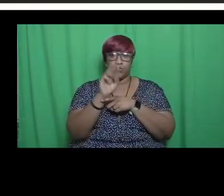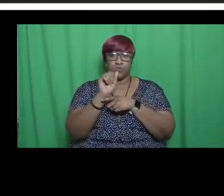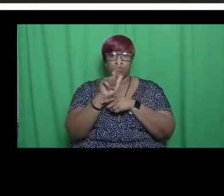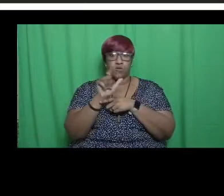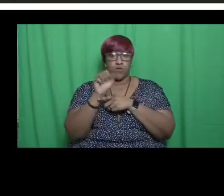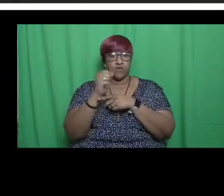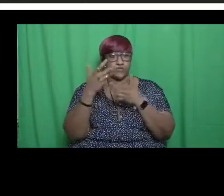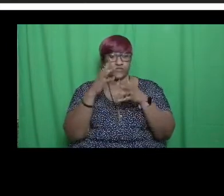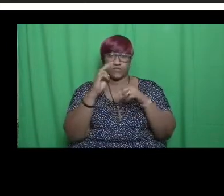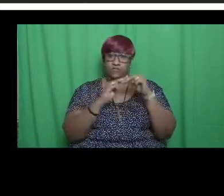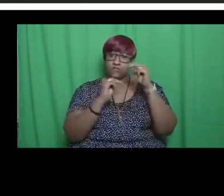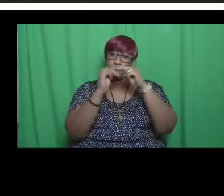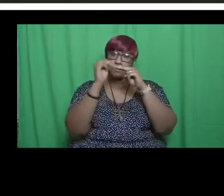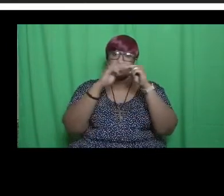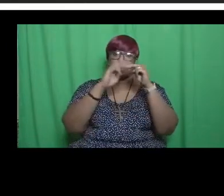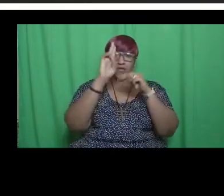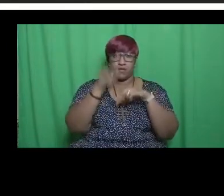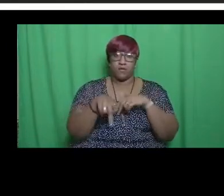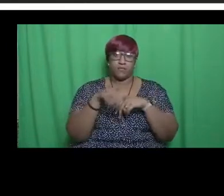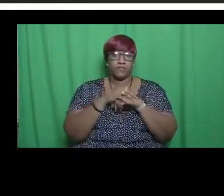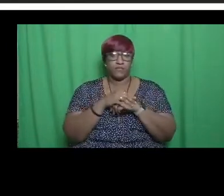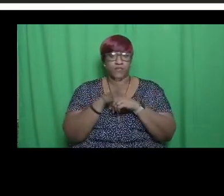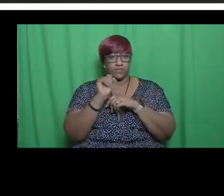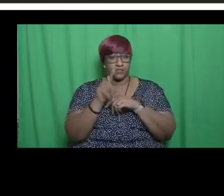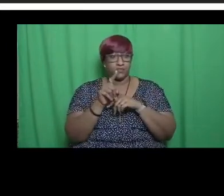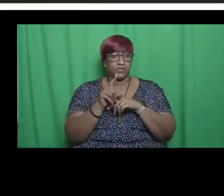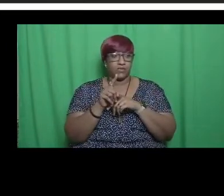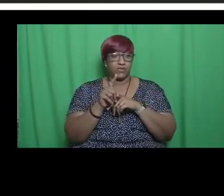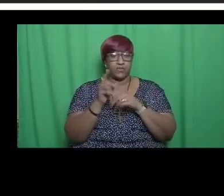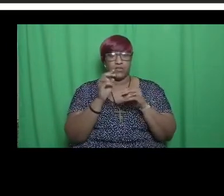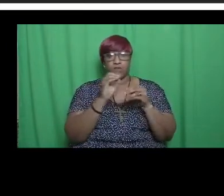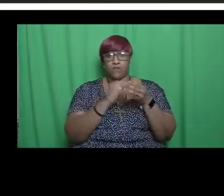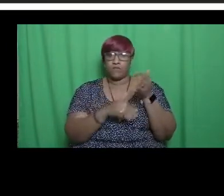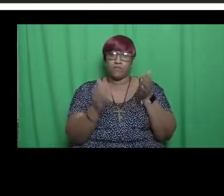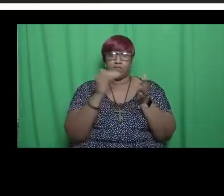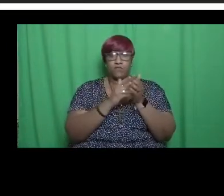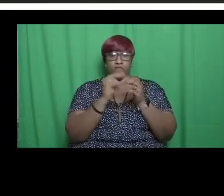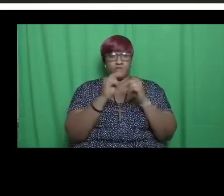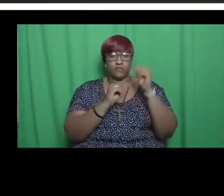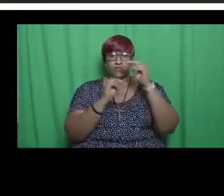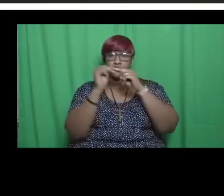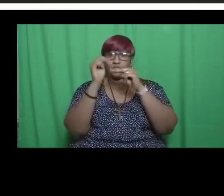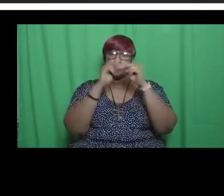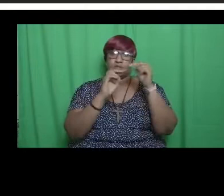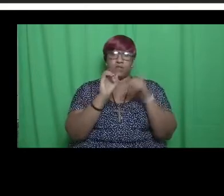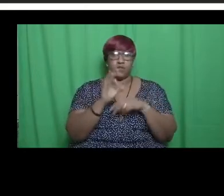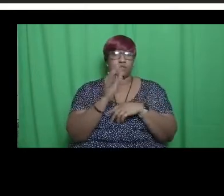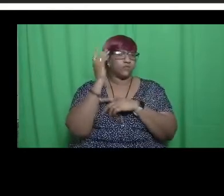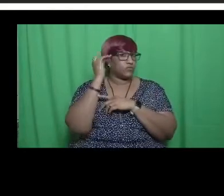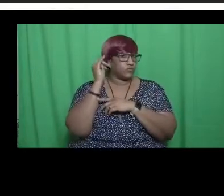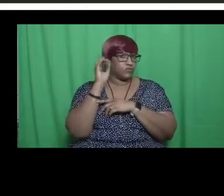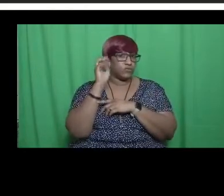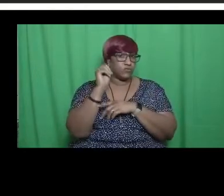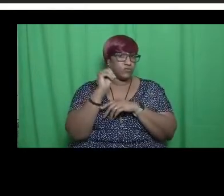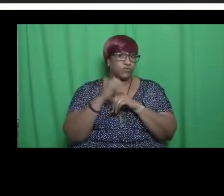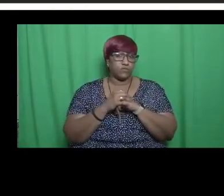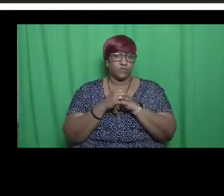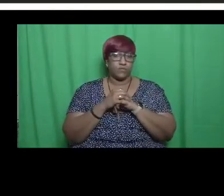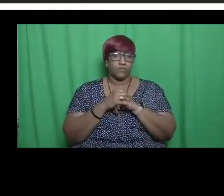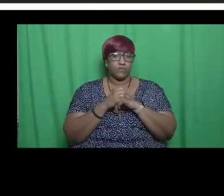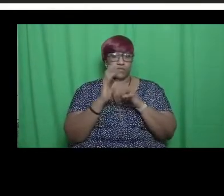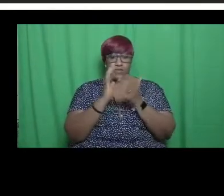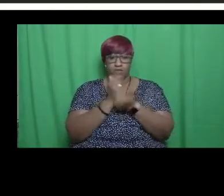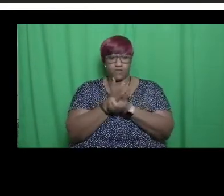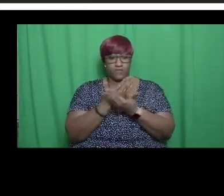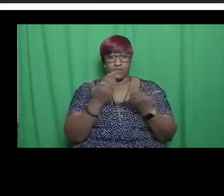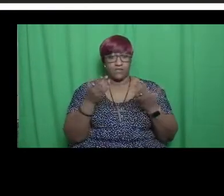been built up. And Nehemiah did a rebuild and a restoration of Jerusalem, and he rebuilt